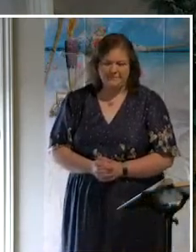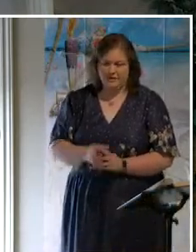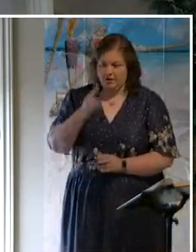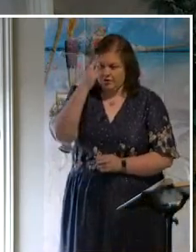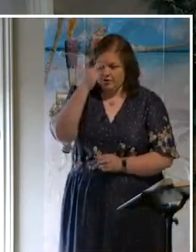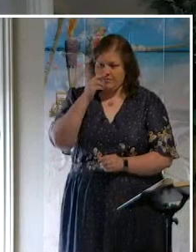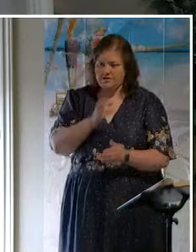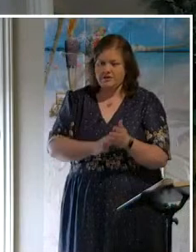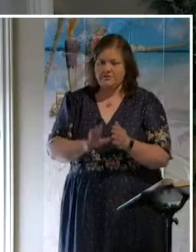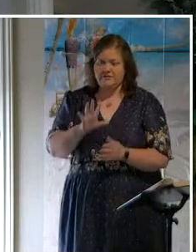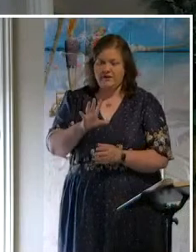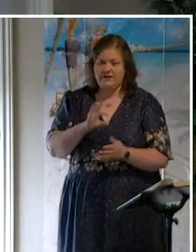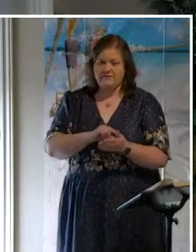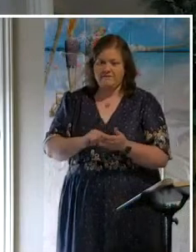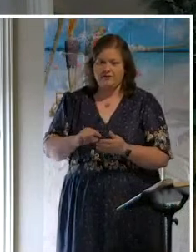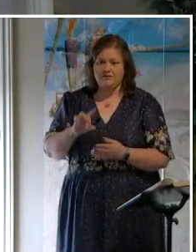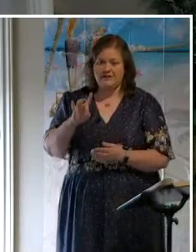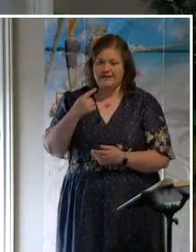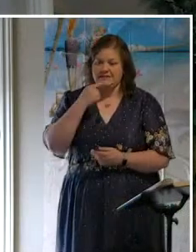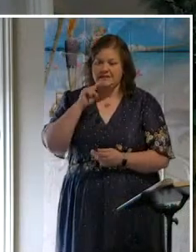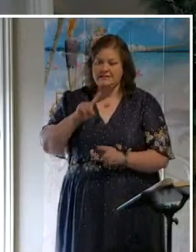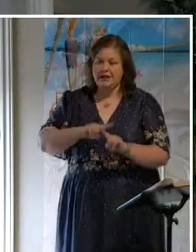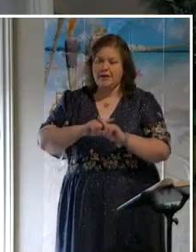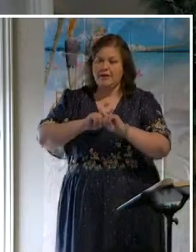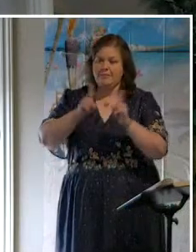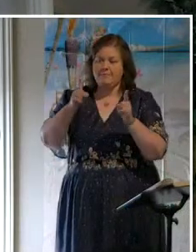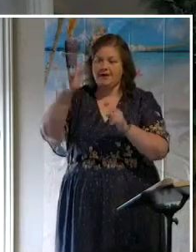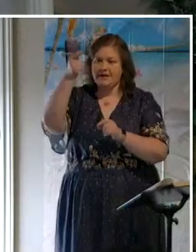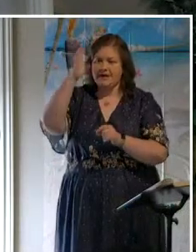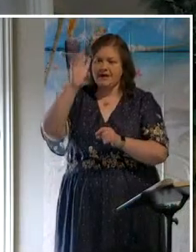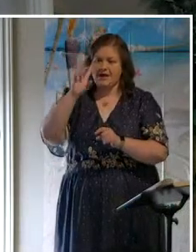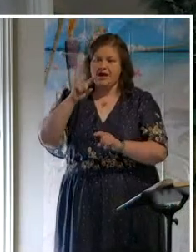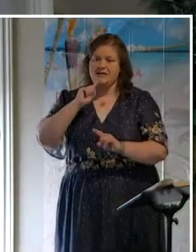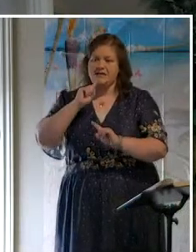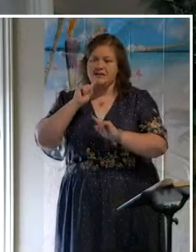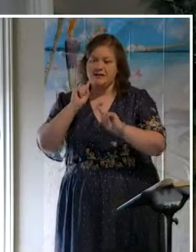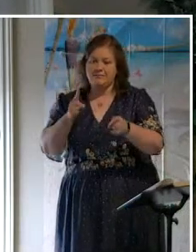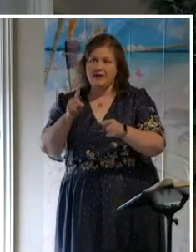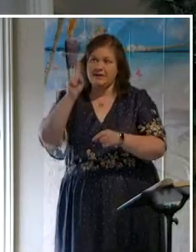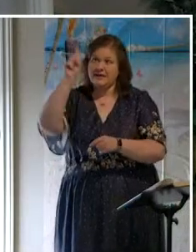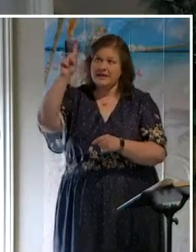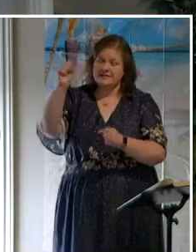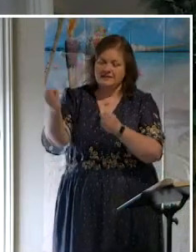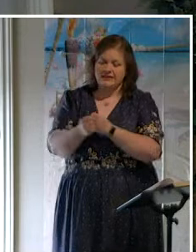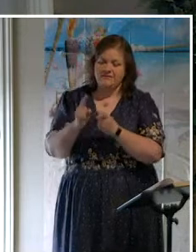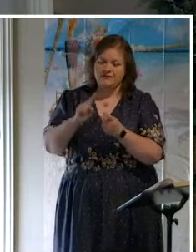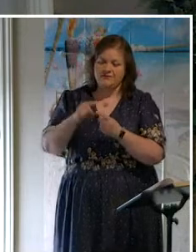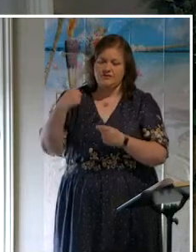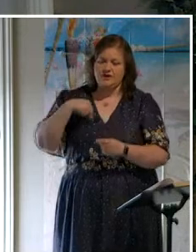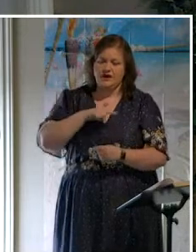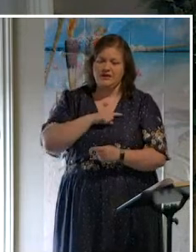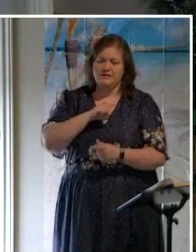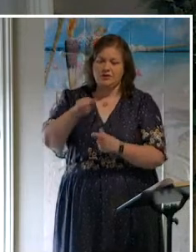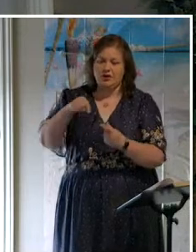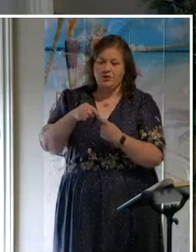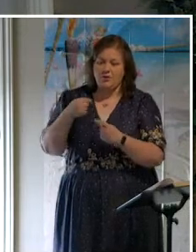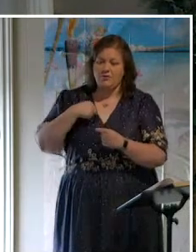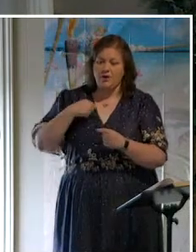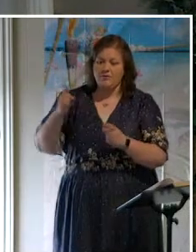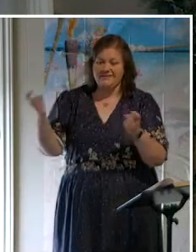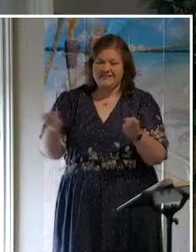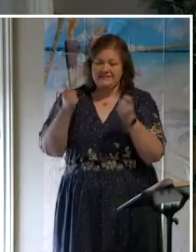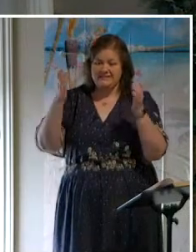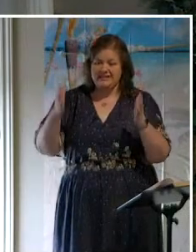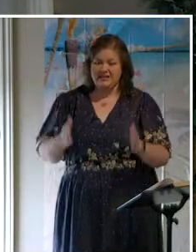Romans 5:8 says, "But God commendeth his love toward us, in that while we were yet sinners, Christ died for